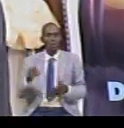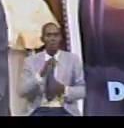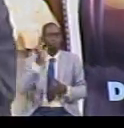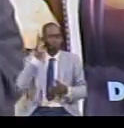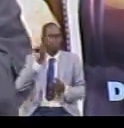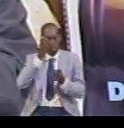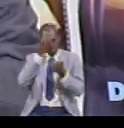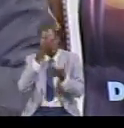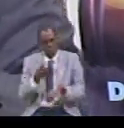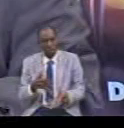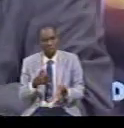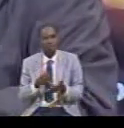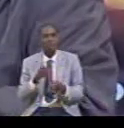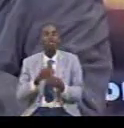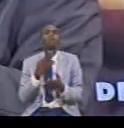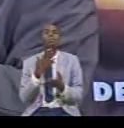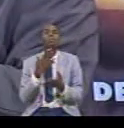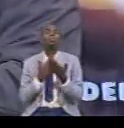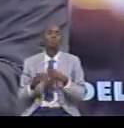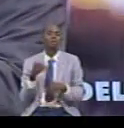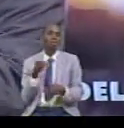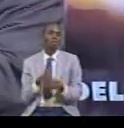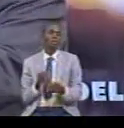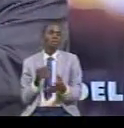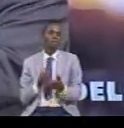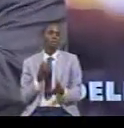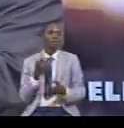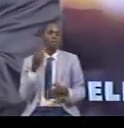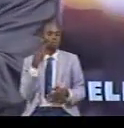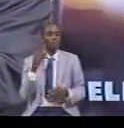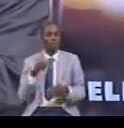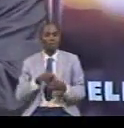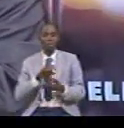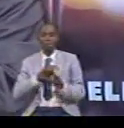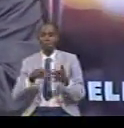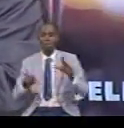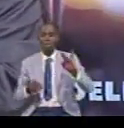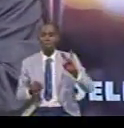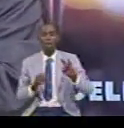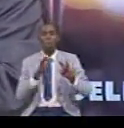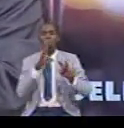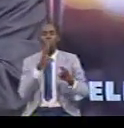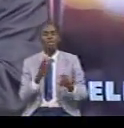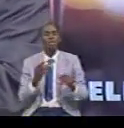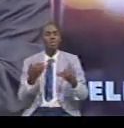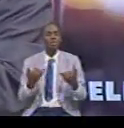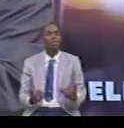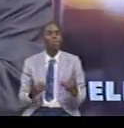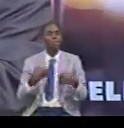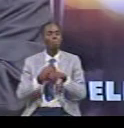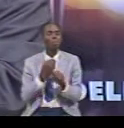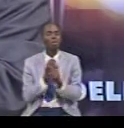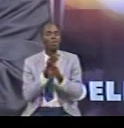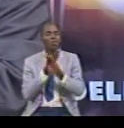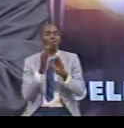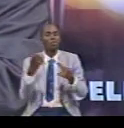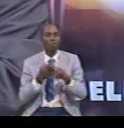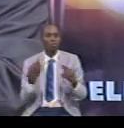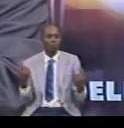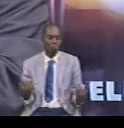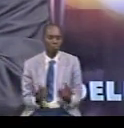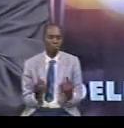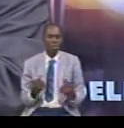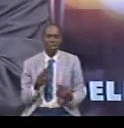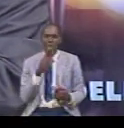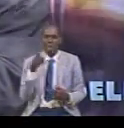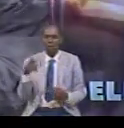thereof. And then he tells us in verse 18, look at verse 18, it says, being then made free from sin. Somebody there, are